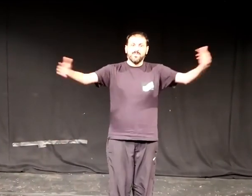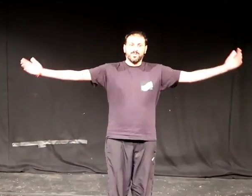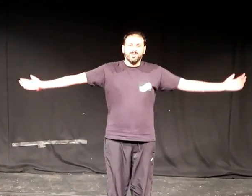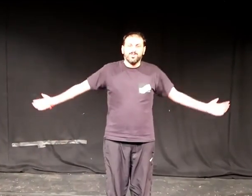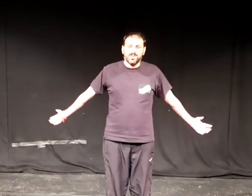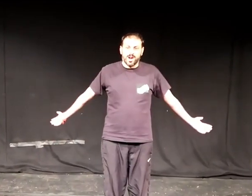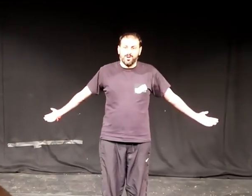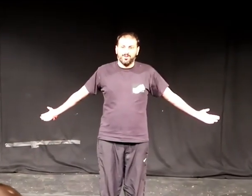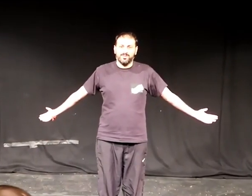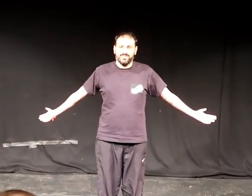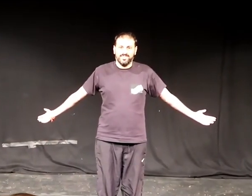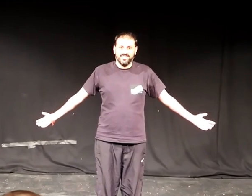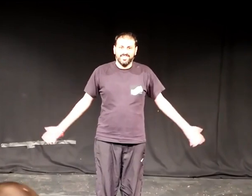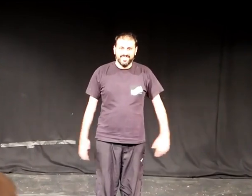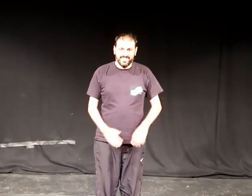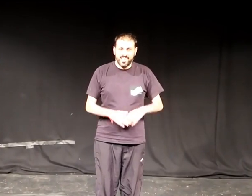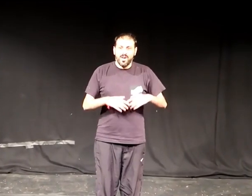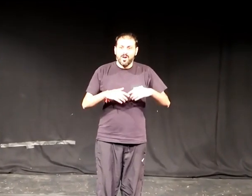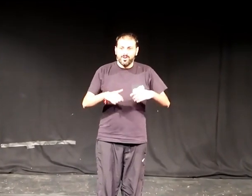Welcome to your show.